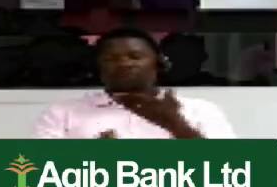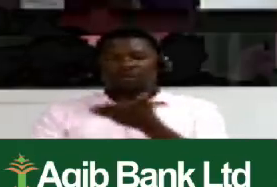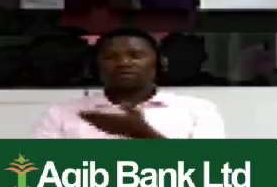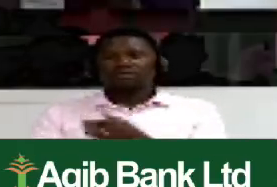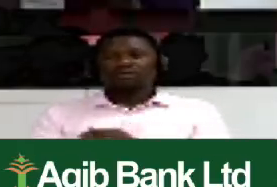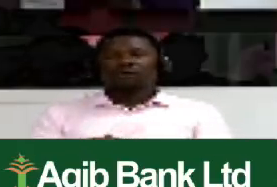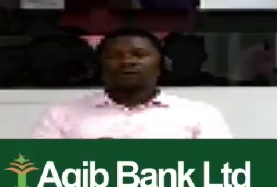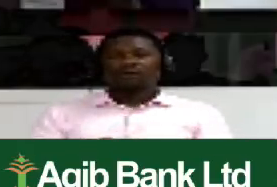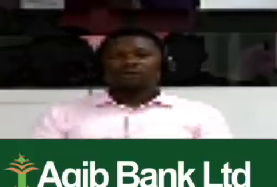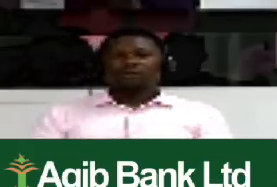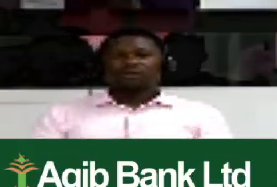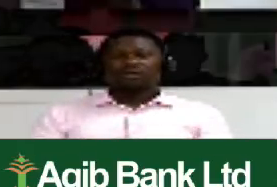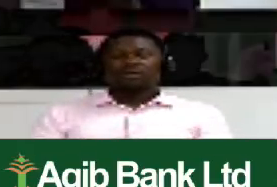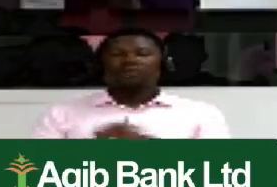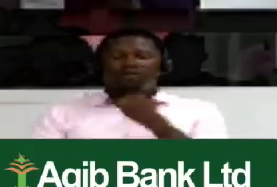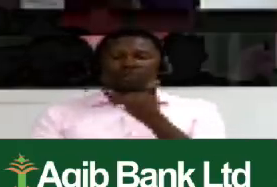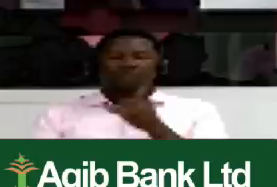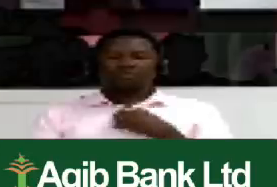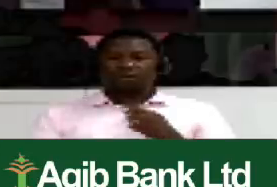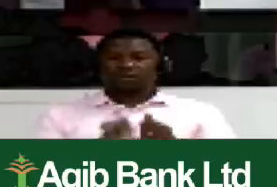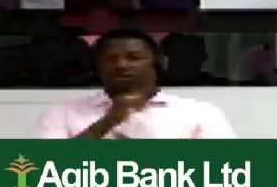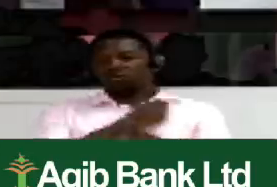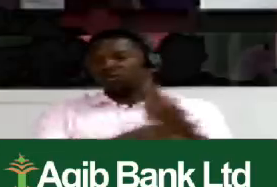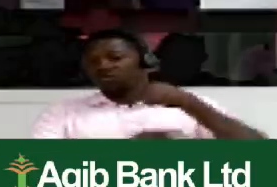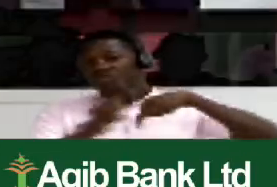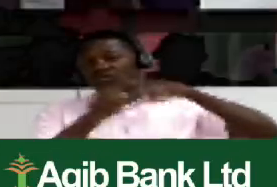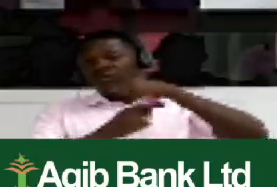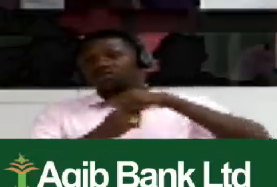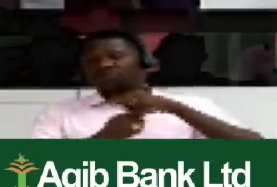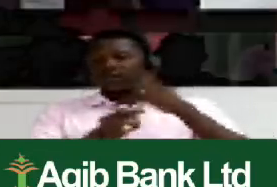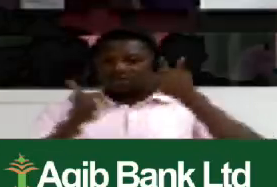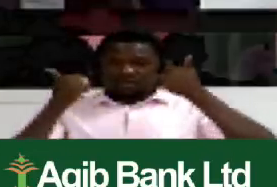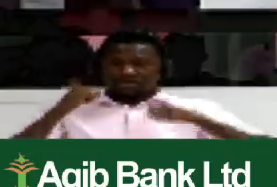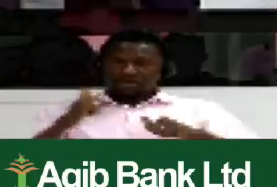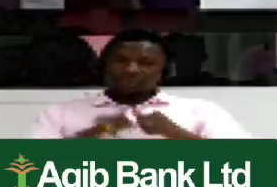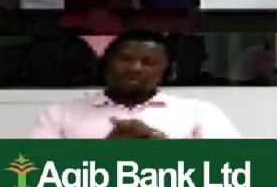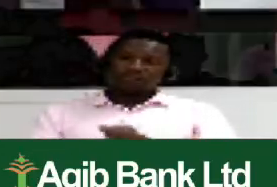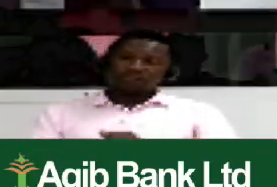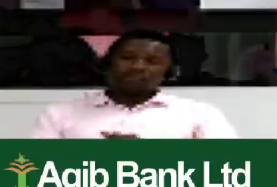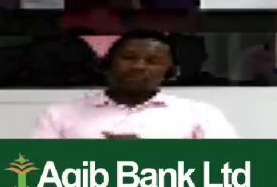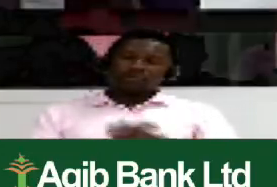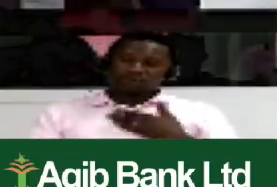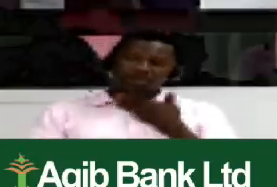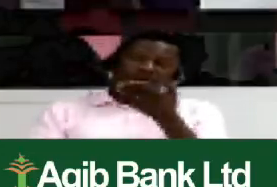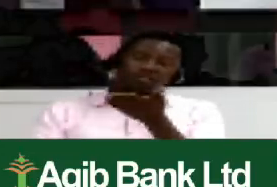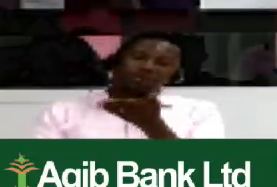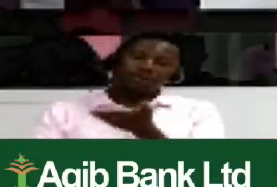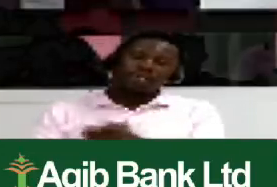Exactly. That was the turn of events. So there we are.